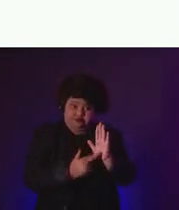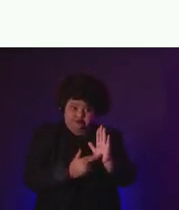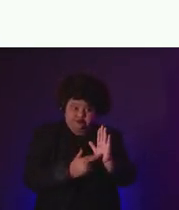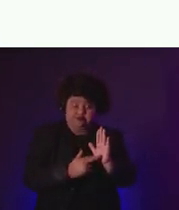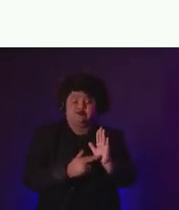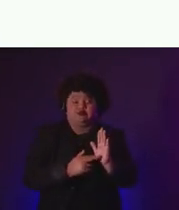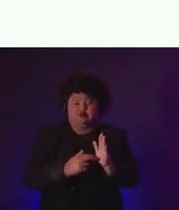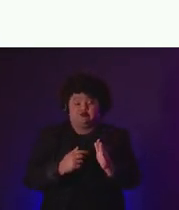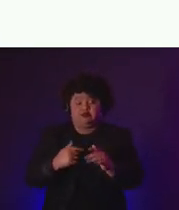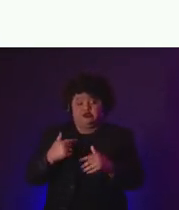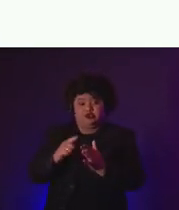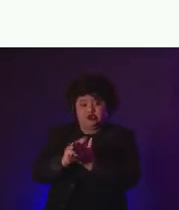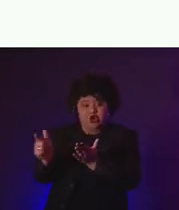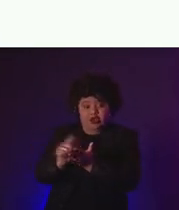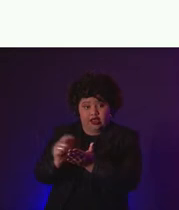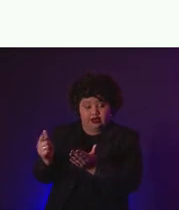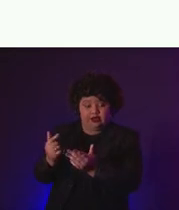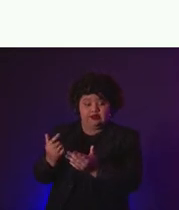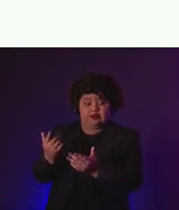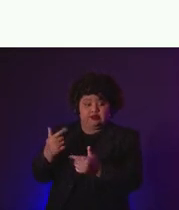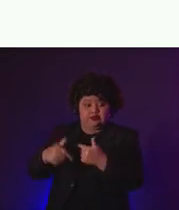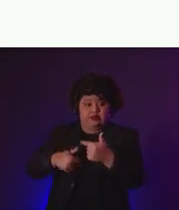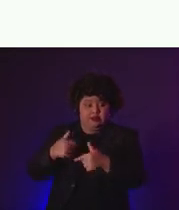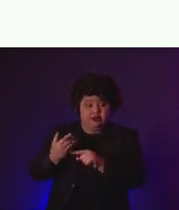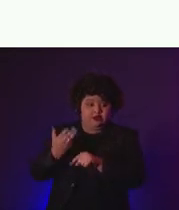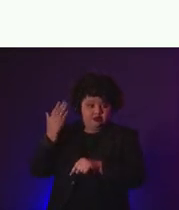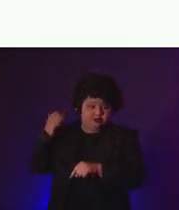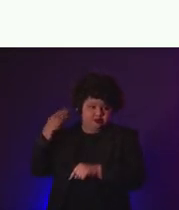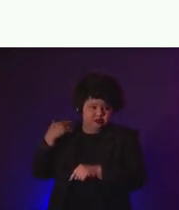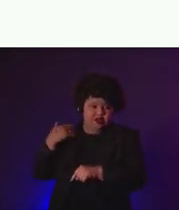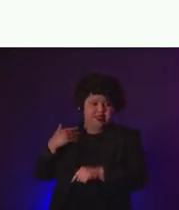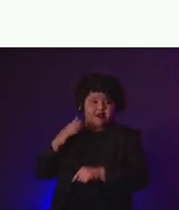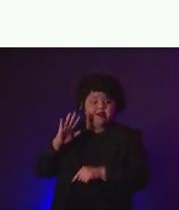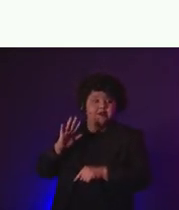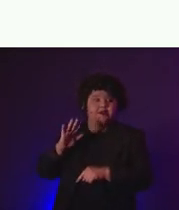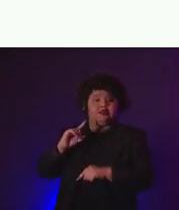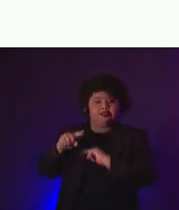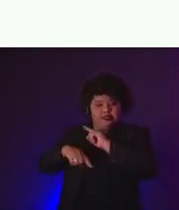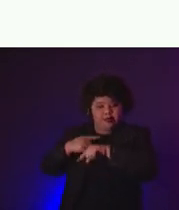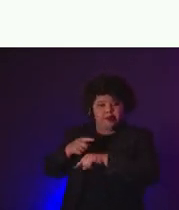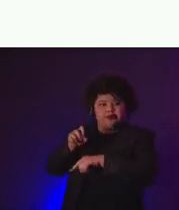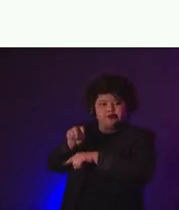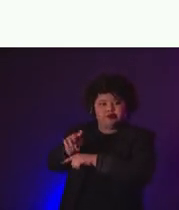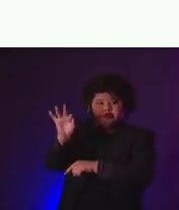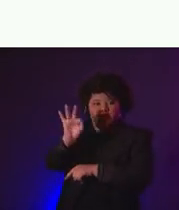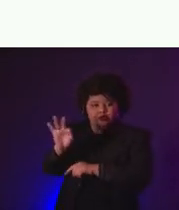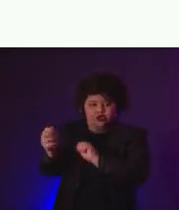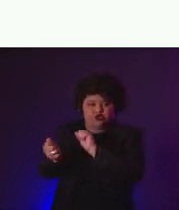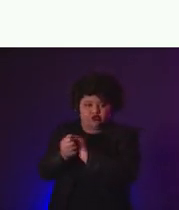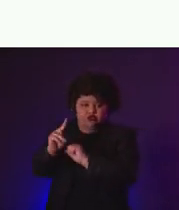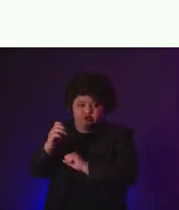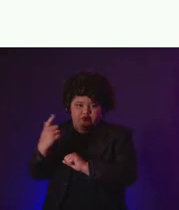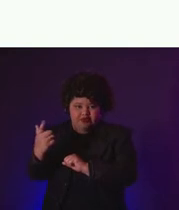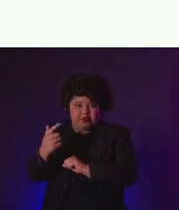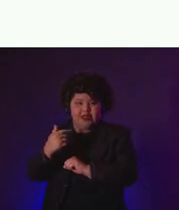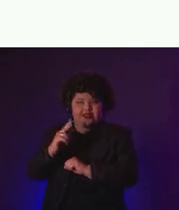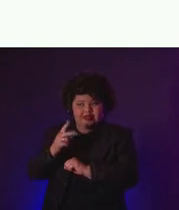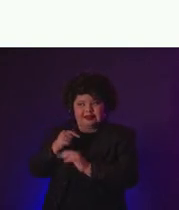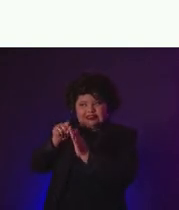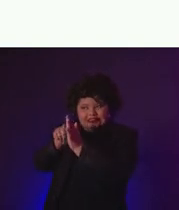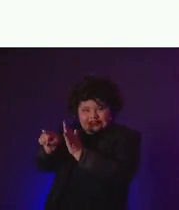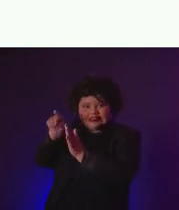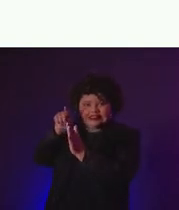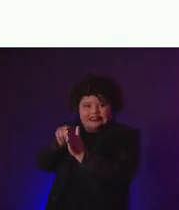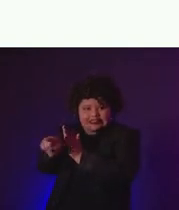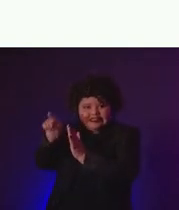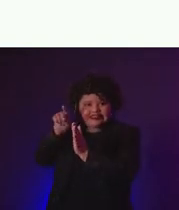Communications School, as it was then called, where Phil Meyer became my academic advisor. Some suggested that Phil would be a